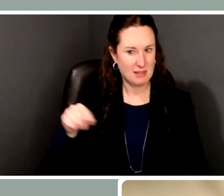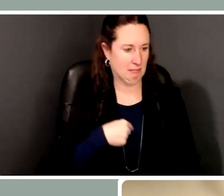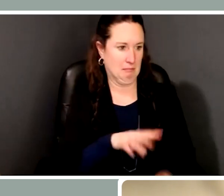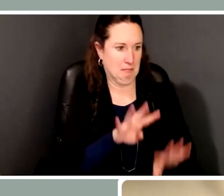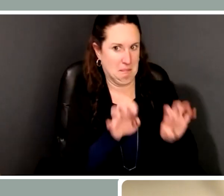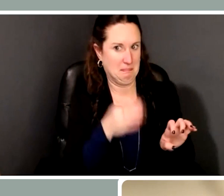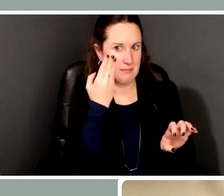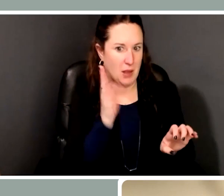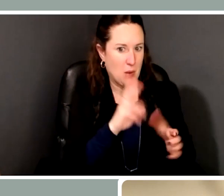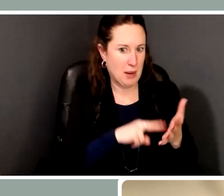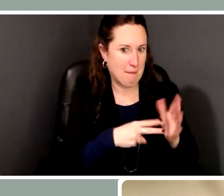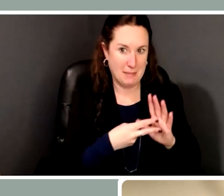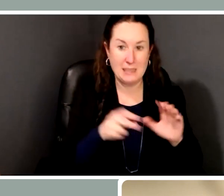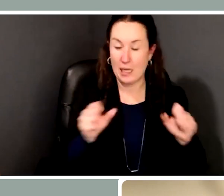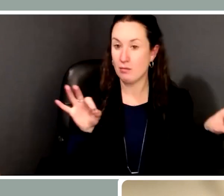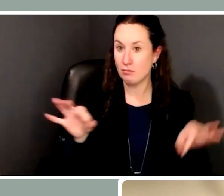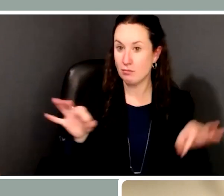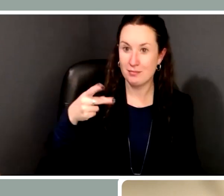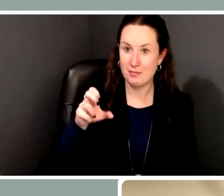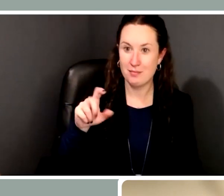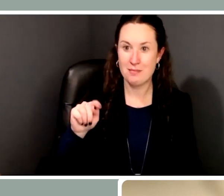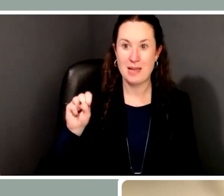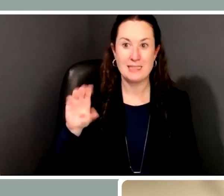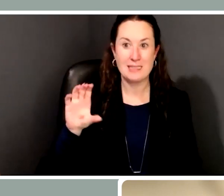can tell you about PET scans and CT scans in general.